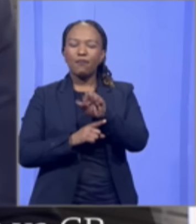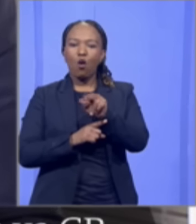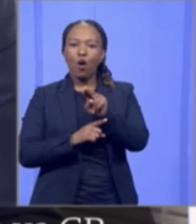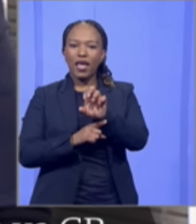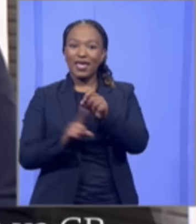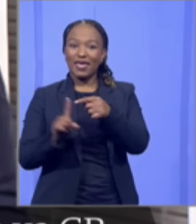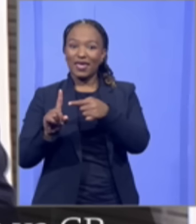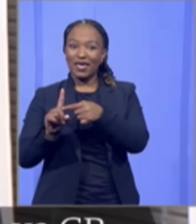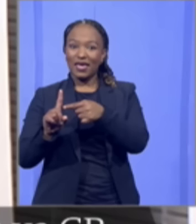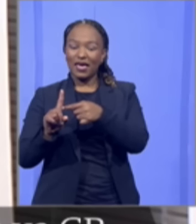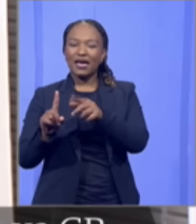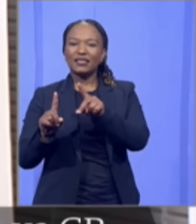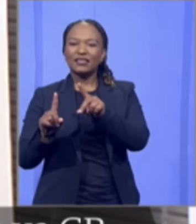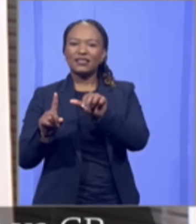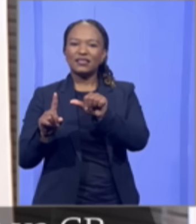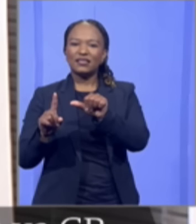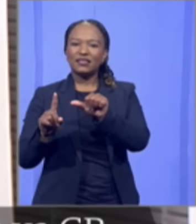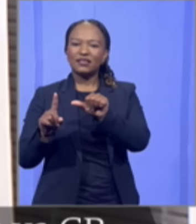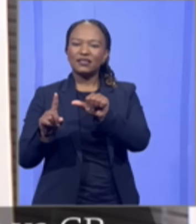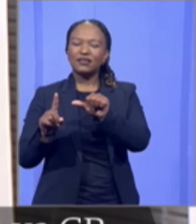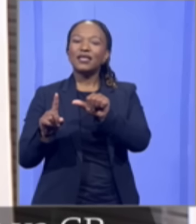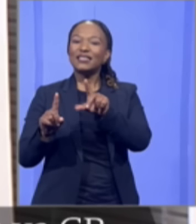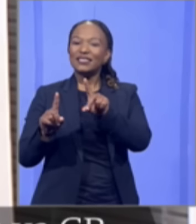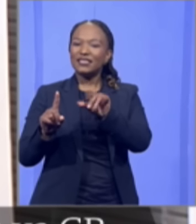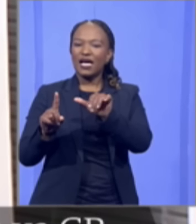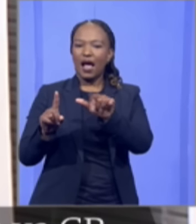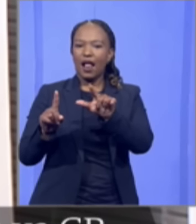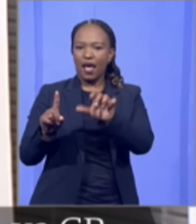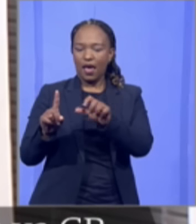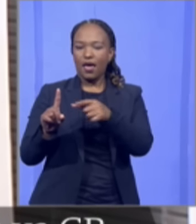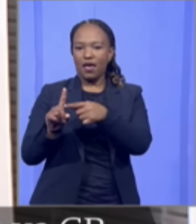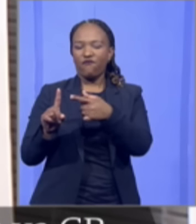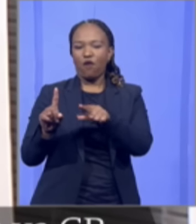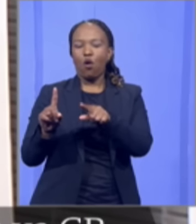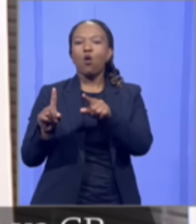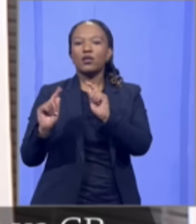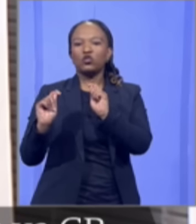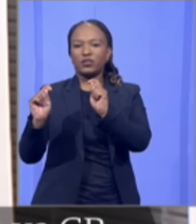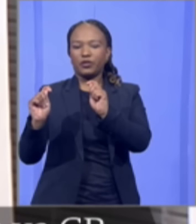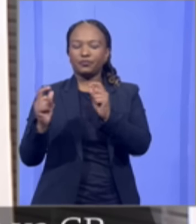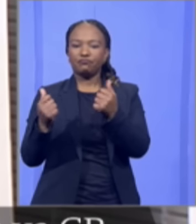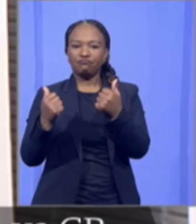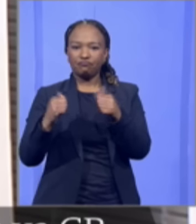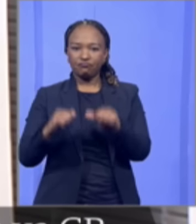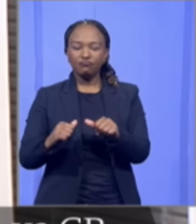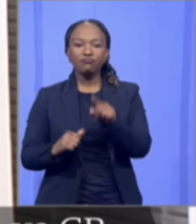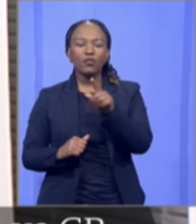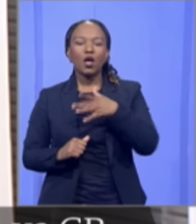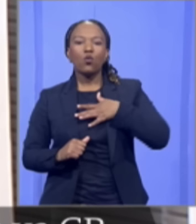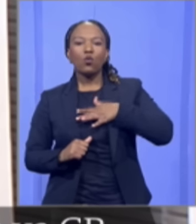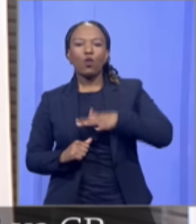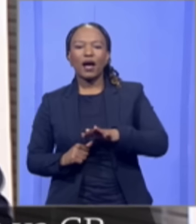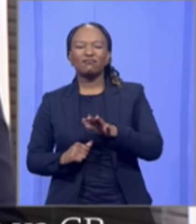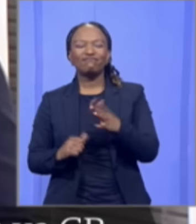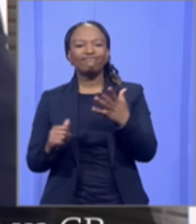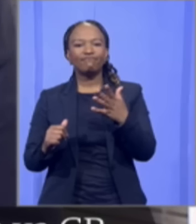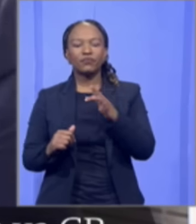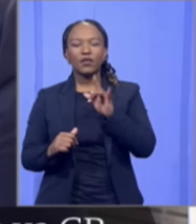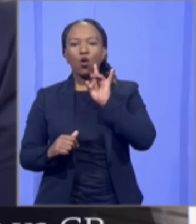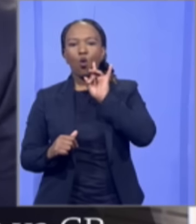townships. We want to improve our informal settlements. We further want to improve our hostels. But we can't leave